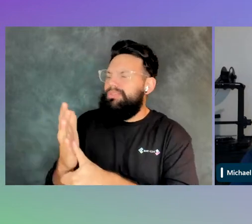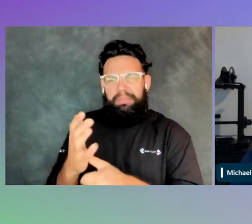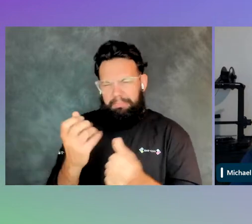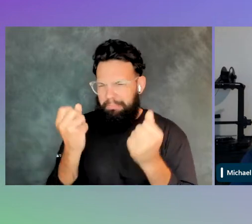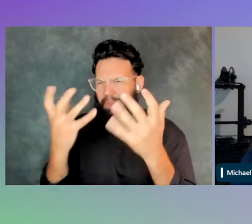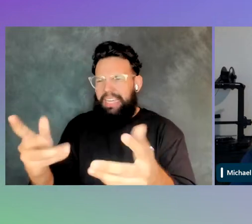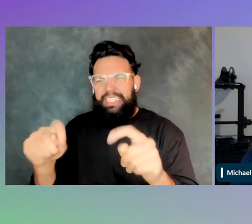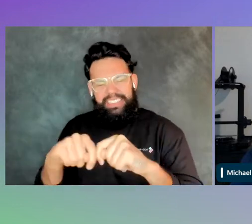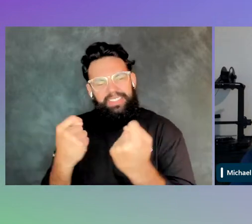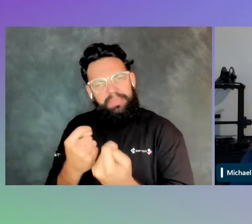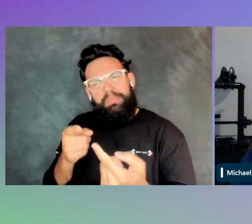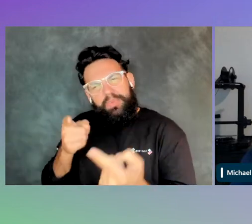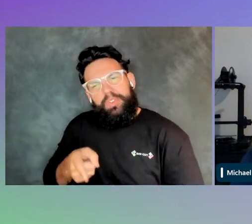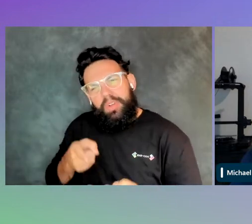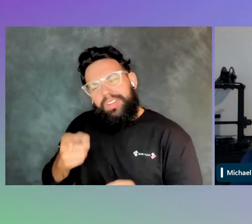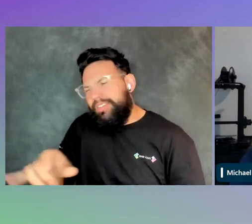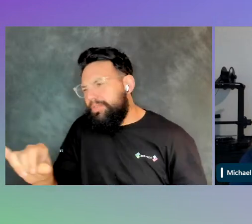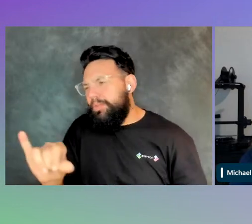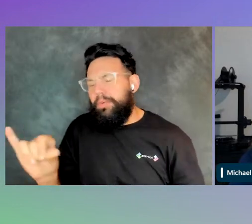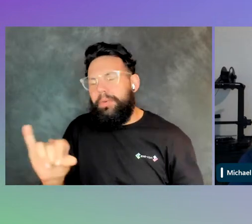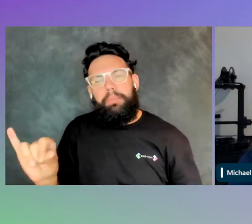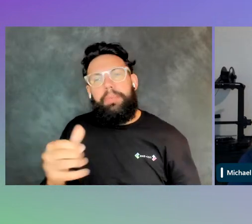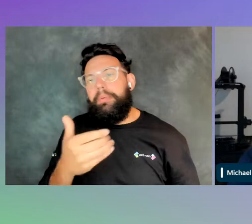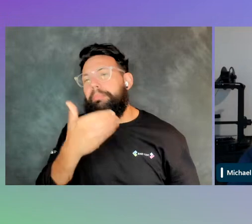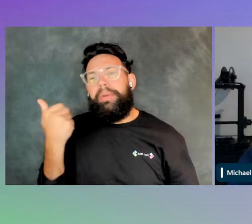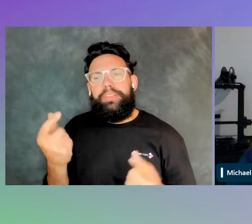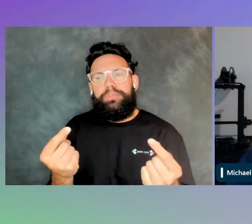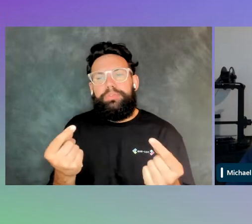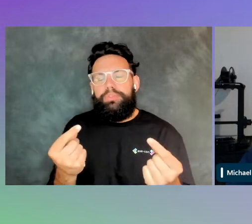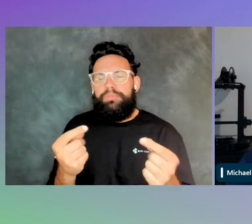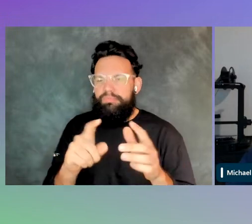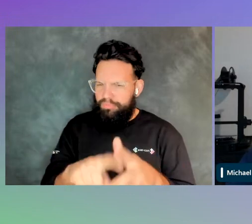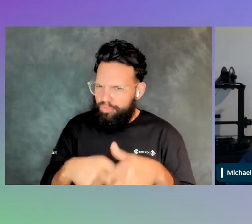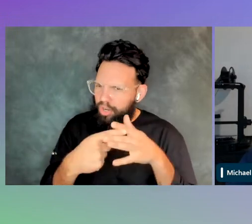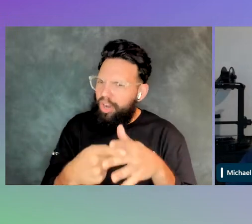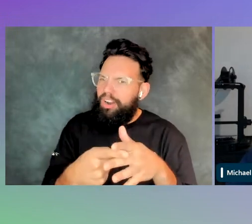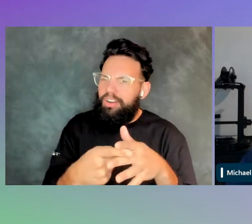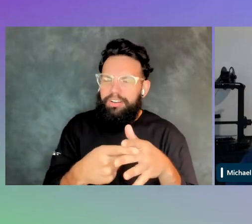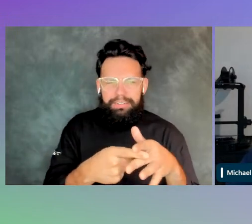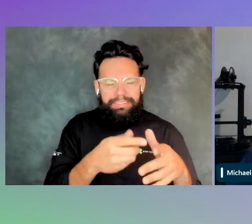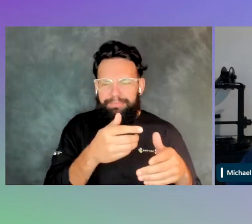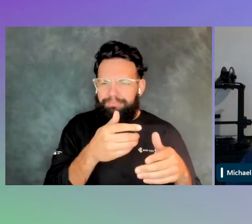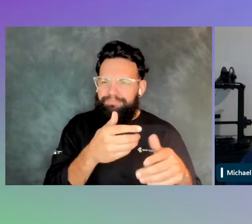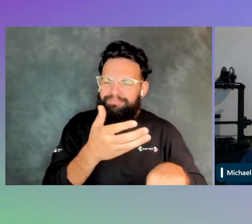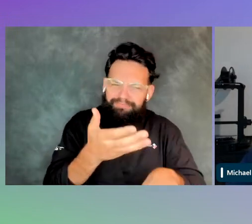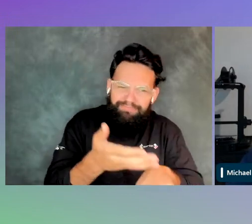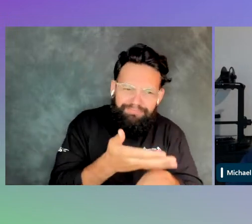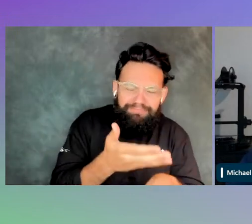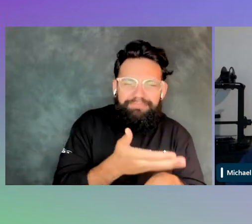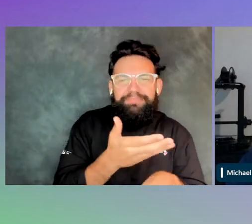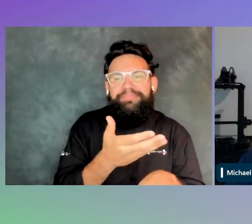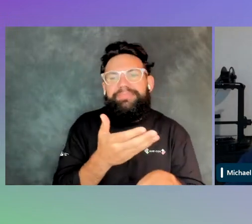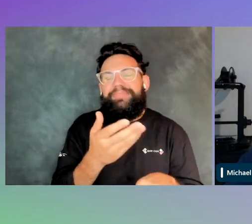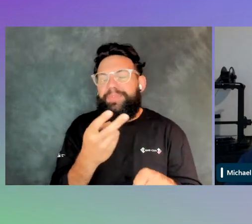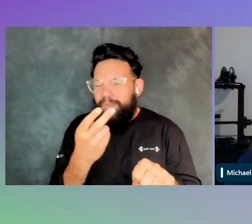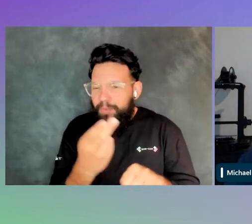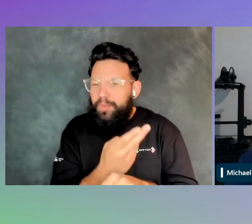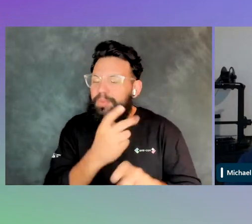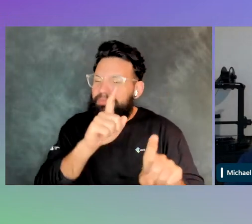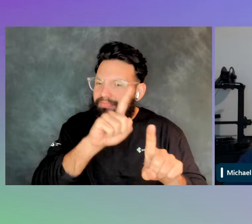taking those first steps with tools like this, like X Watcher and the Cypress X